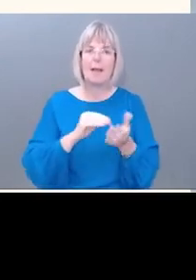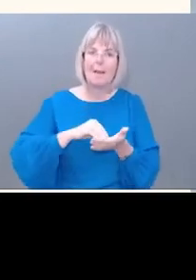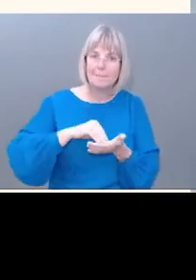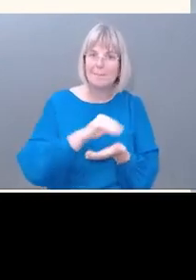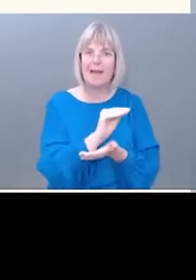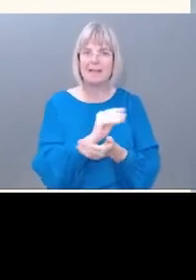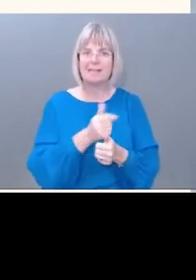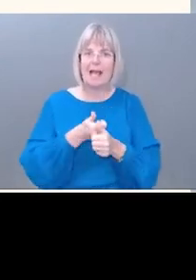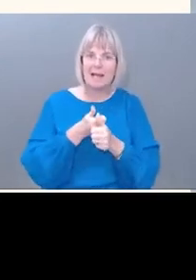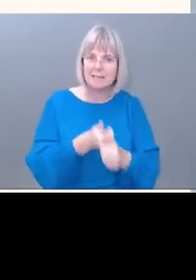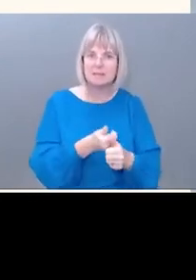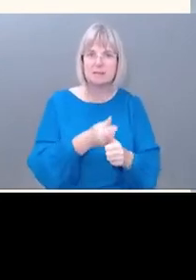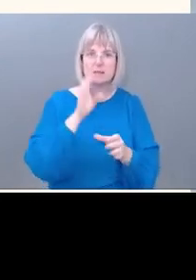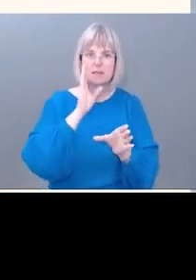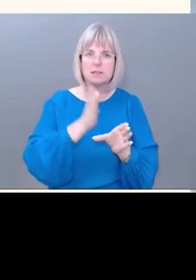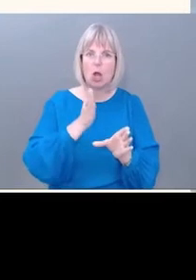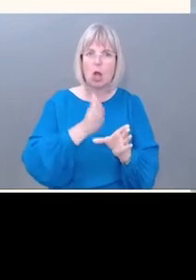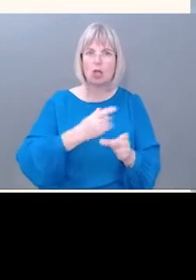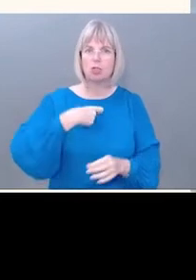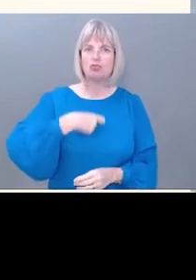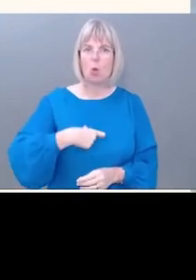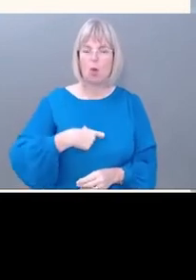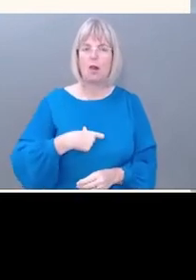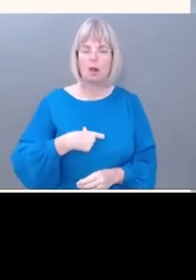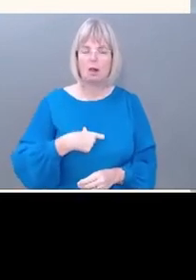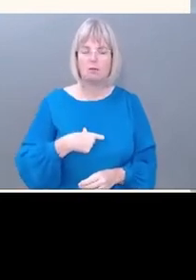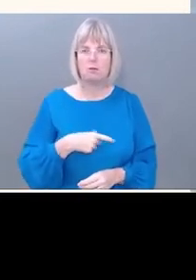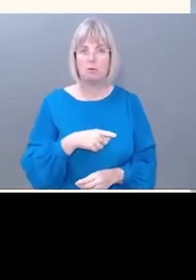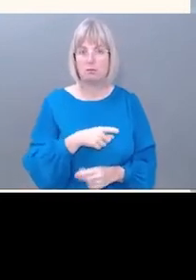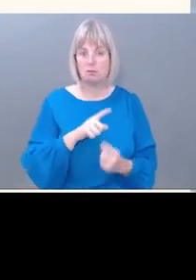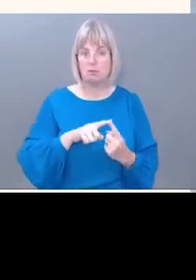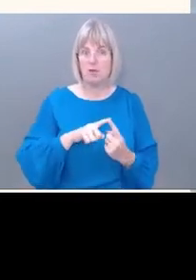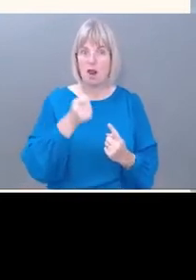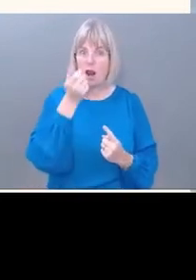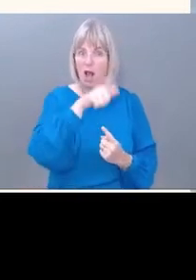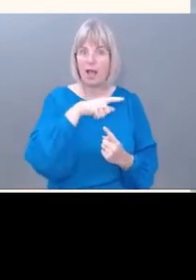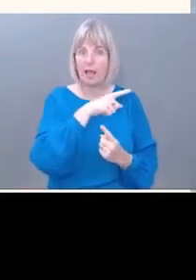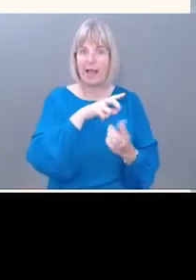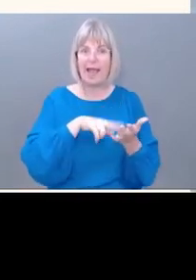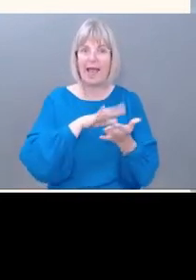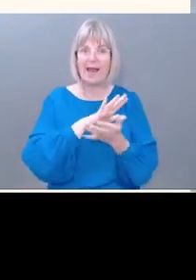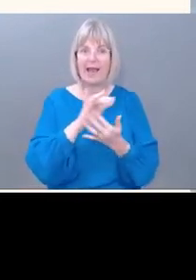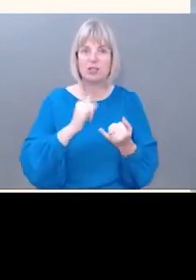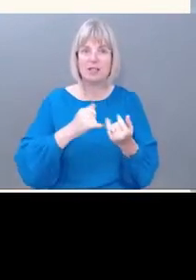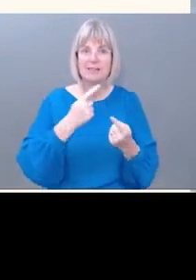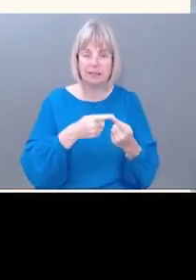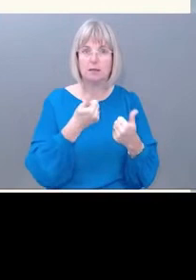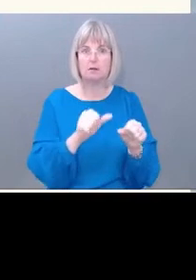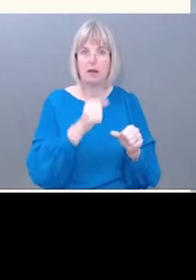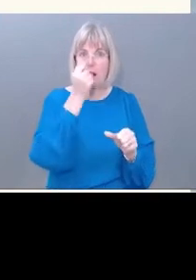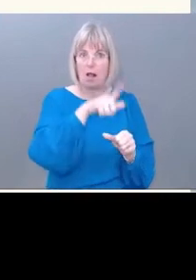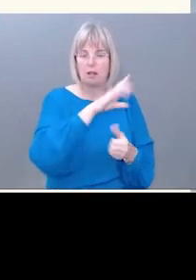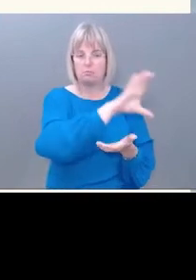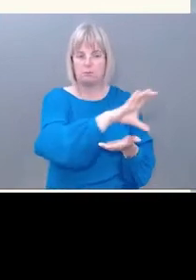This was something that was then fortunately taken up by NHSE, and we were able to secure not only money from the trust